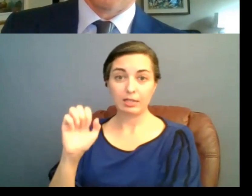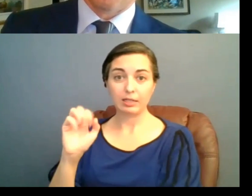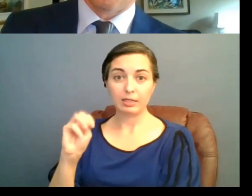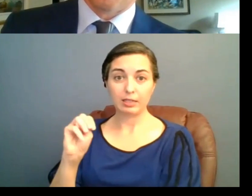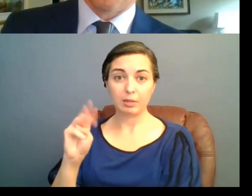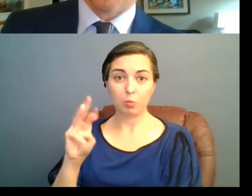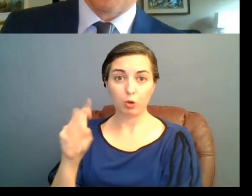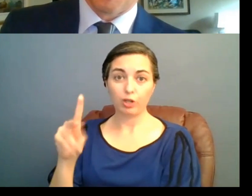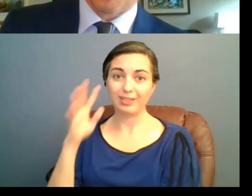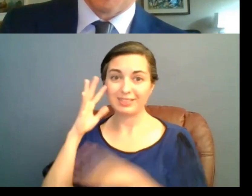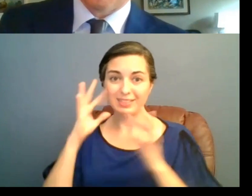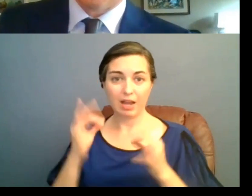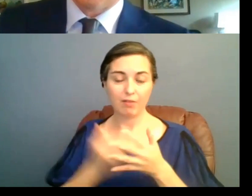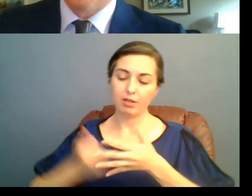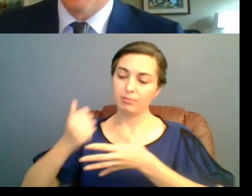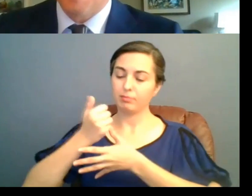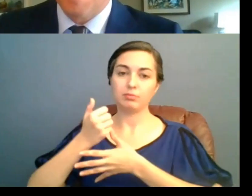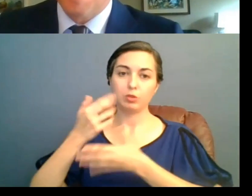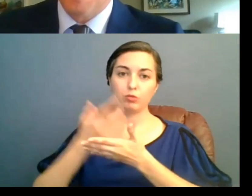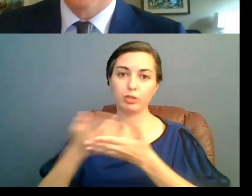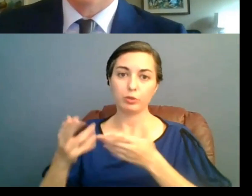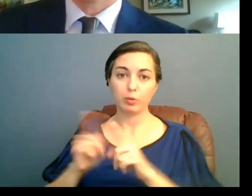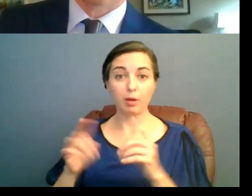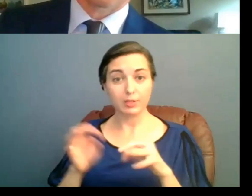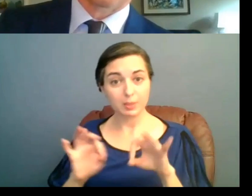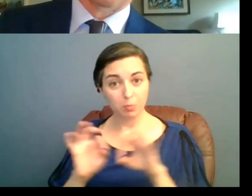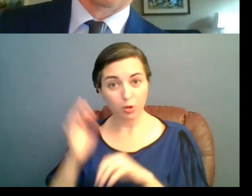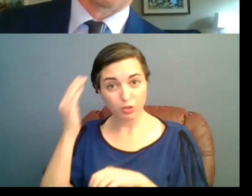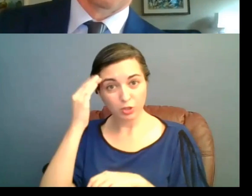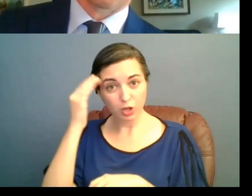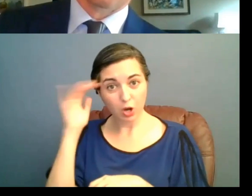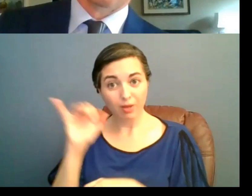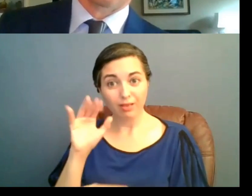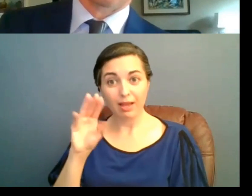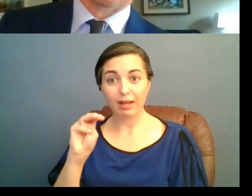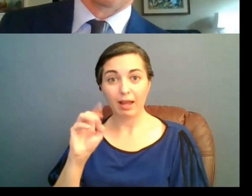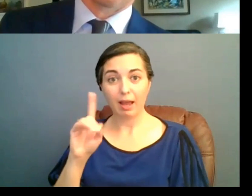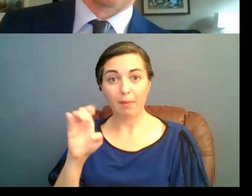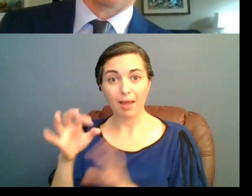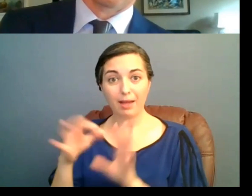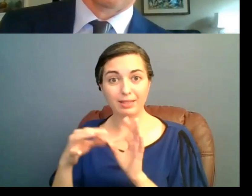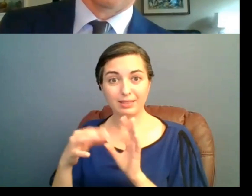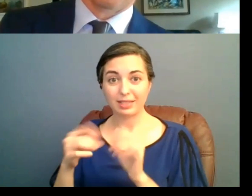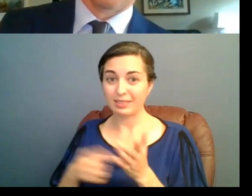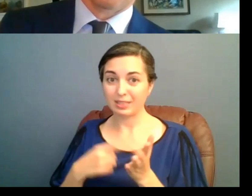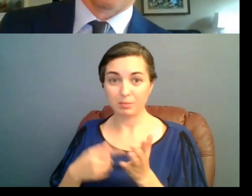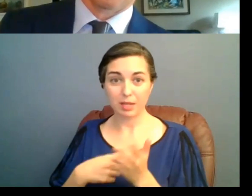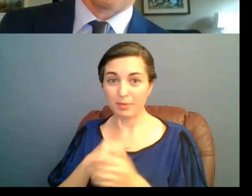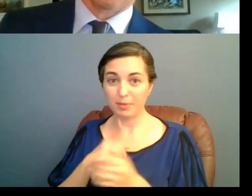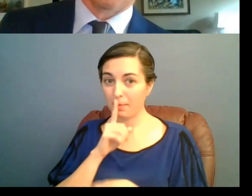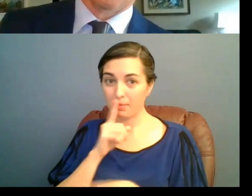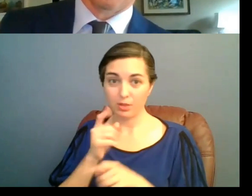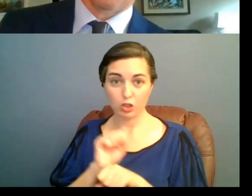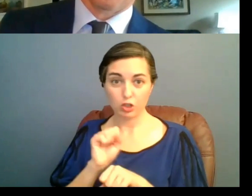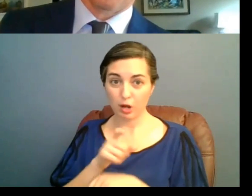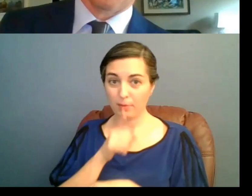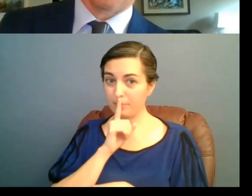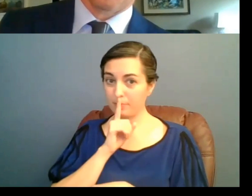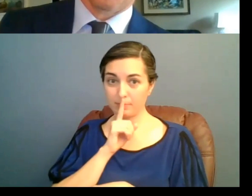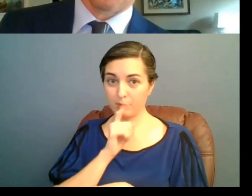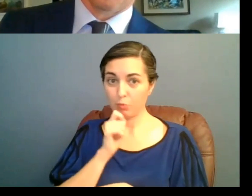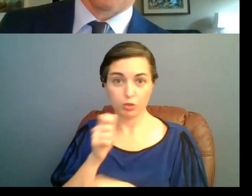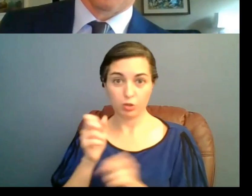one. But it's important to know, like Maddie said, they're not posting their job. Sometimes we don't post our